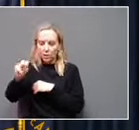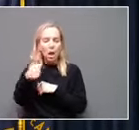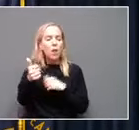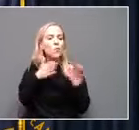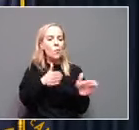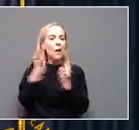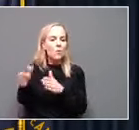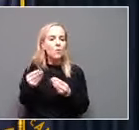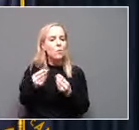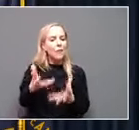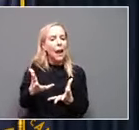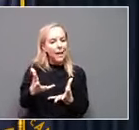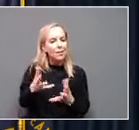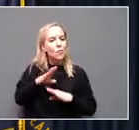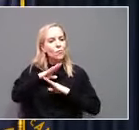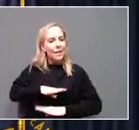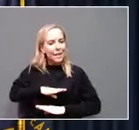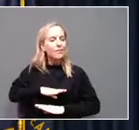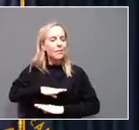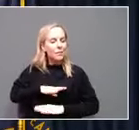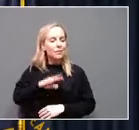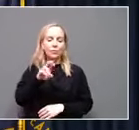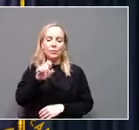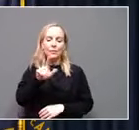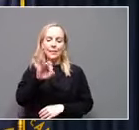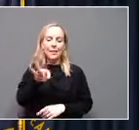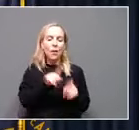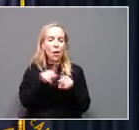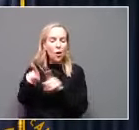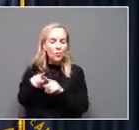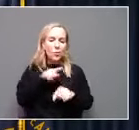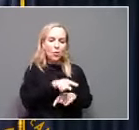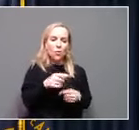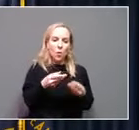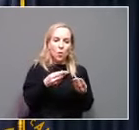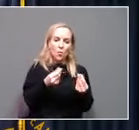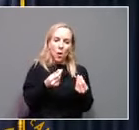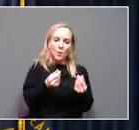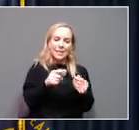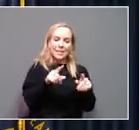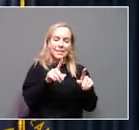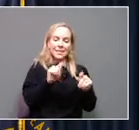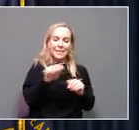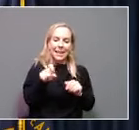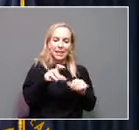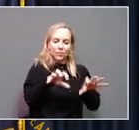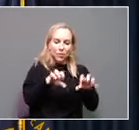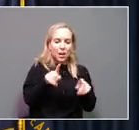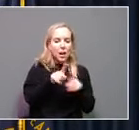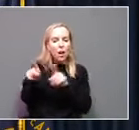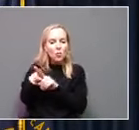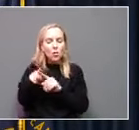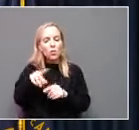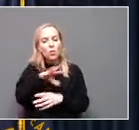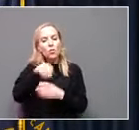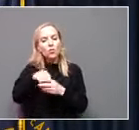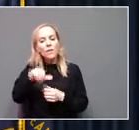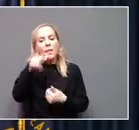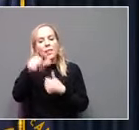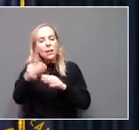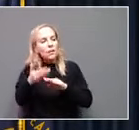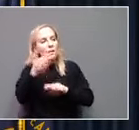provide relief include the vehicle property tax freeze we just signed, includes that letter to the federal government on the federal gas tax,